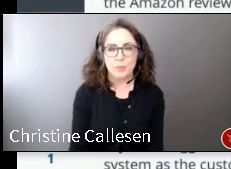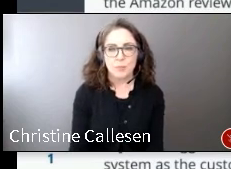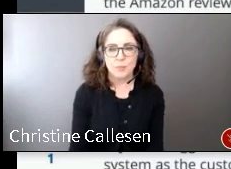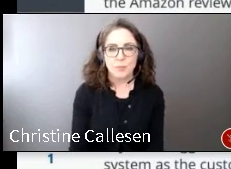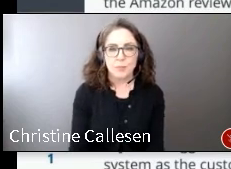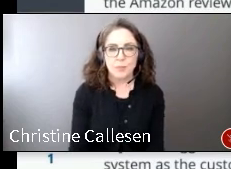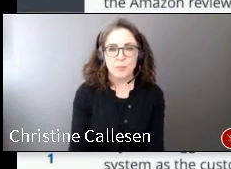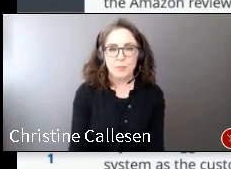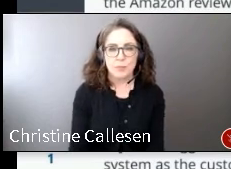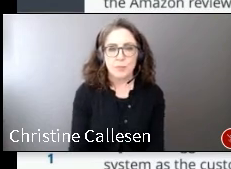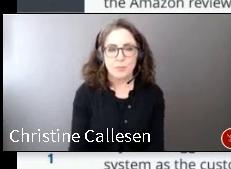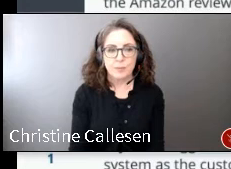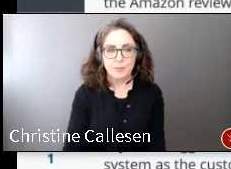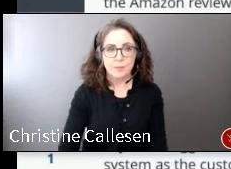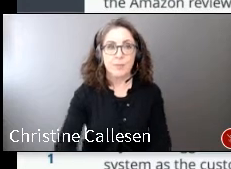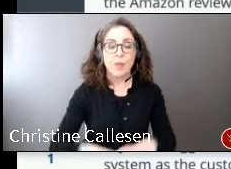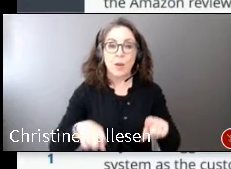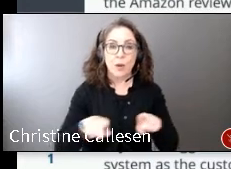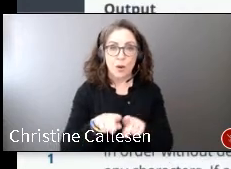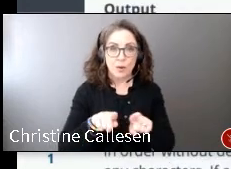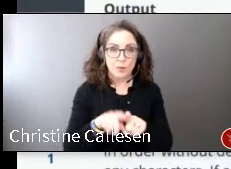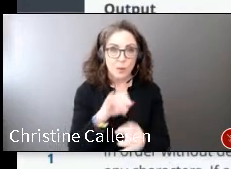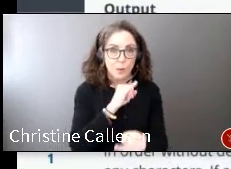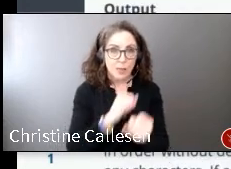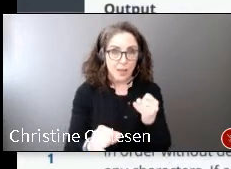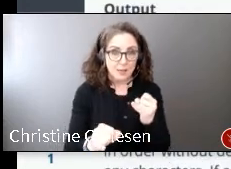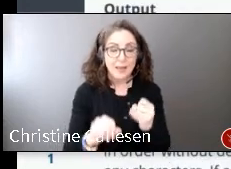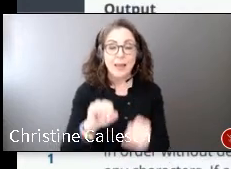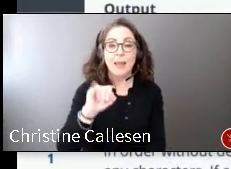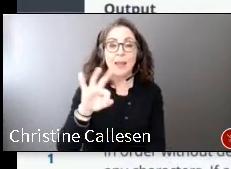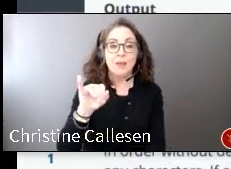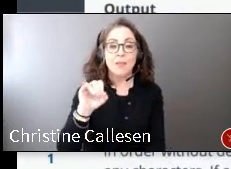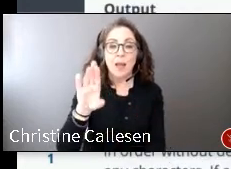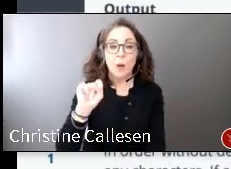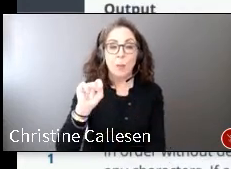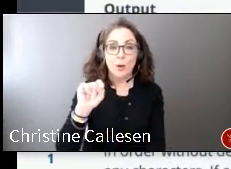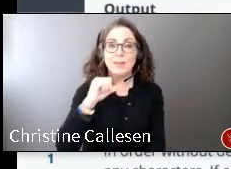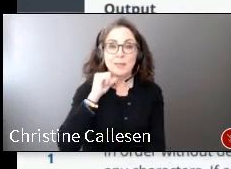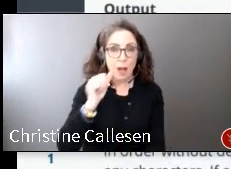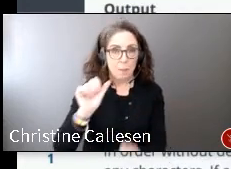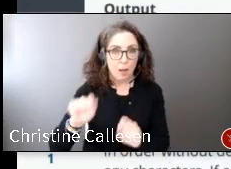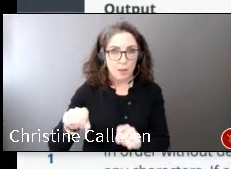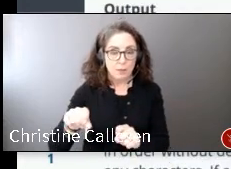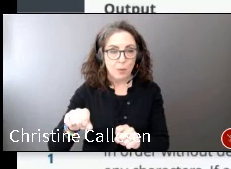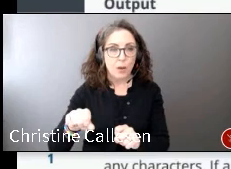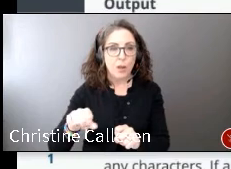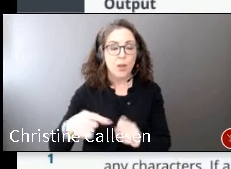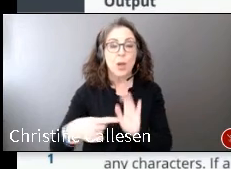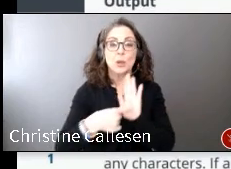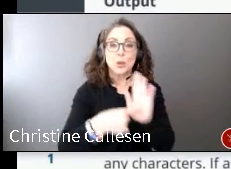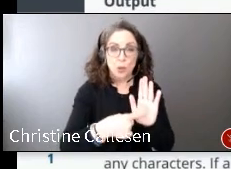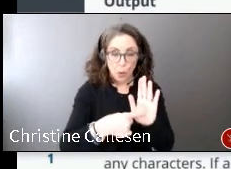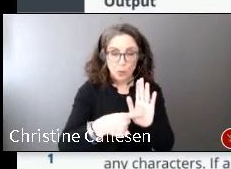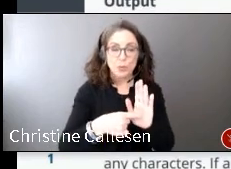And also, one last thing is, if an output is not possible, return an empty array. I guess